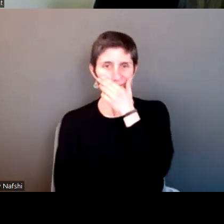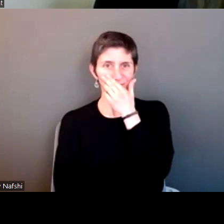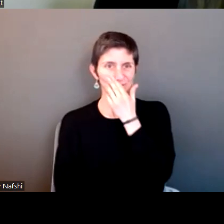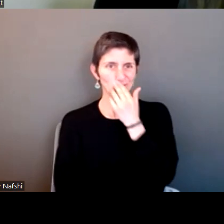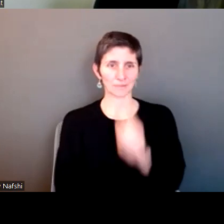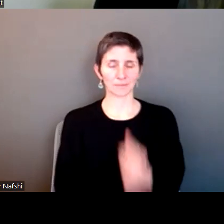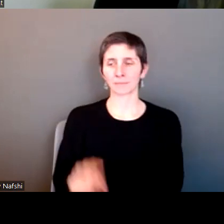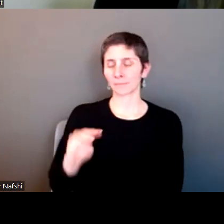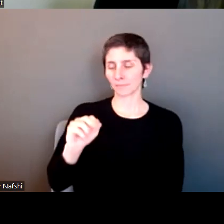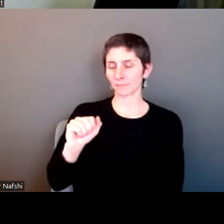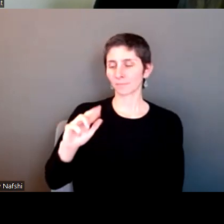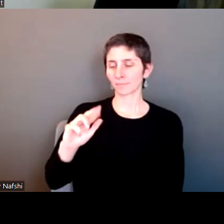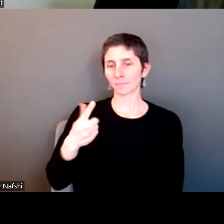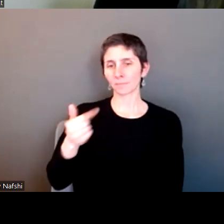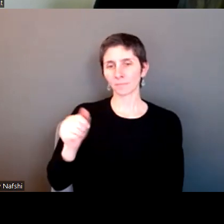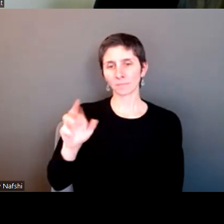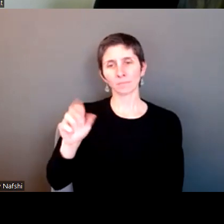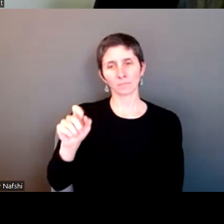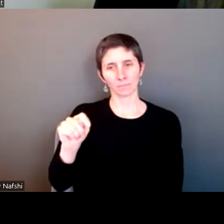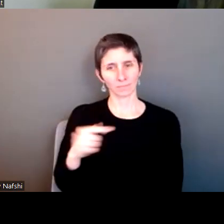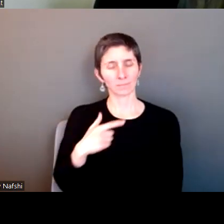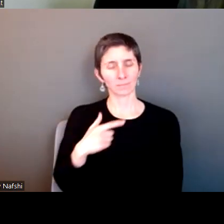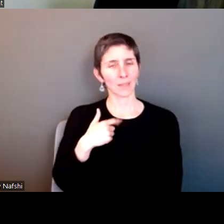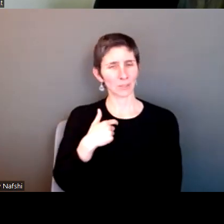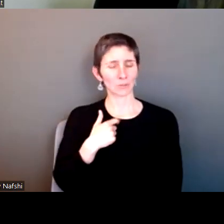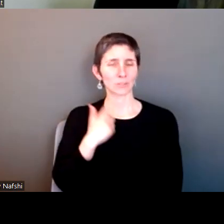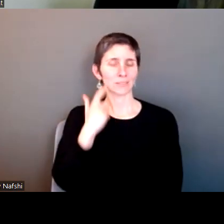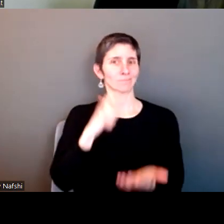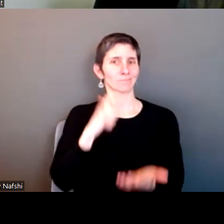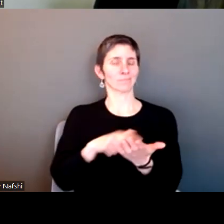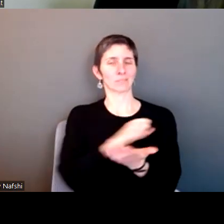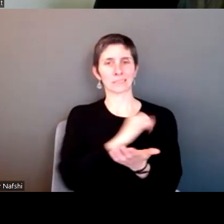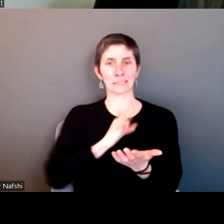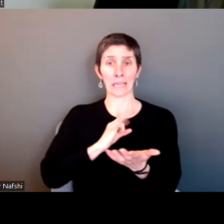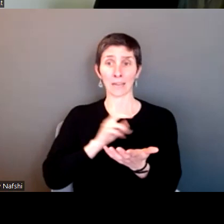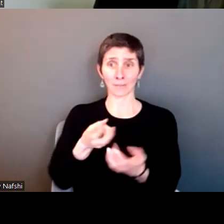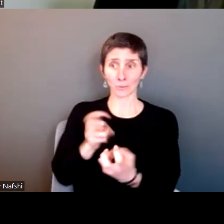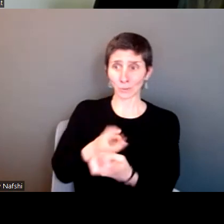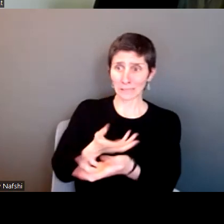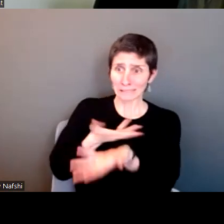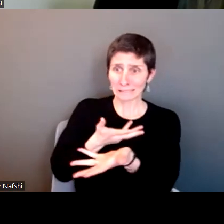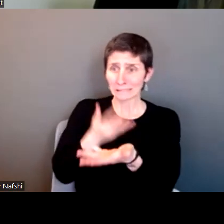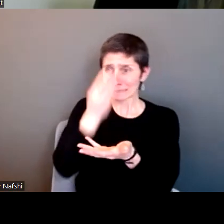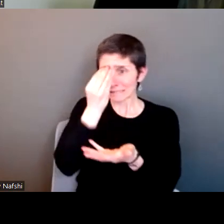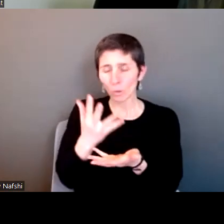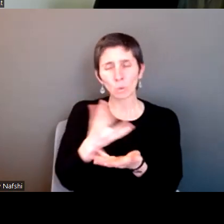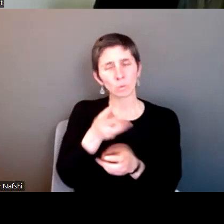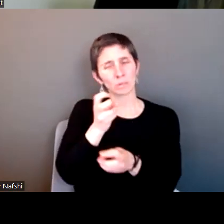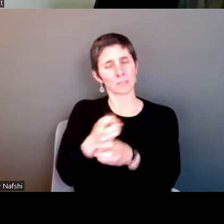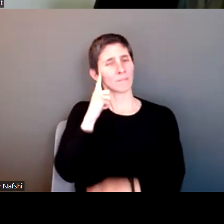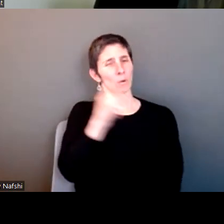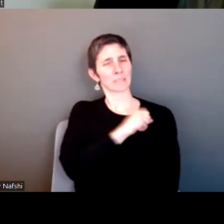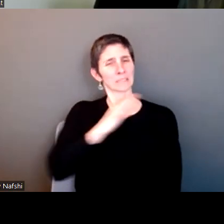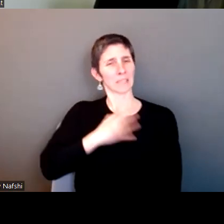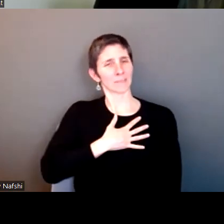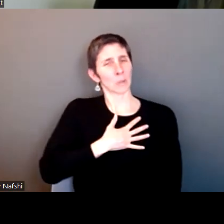want to just acknowledge that how difficult that is for staff, right? When you, I think it's really important to acknowledge the